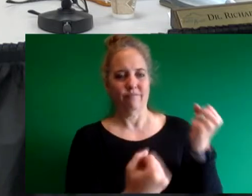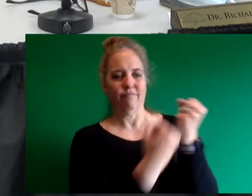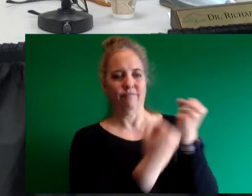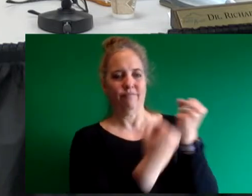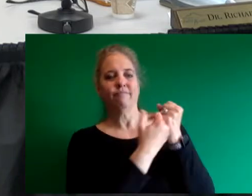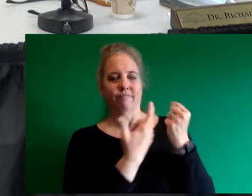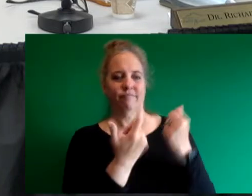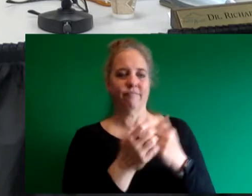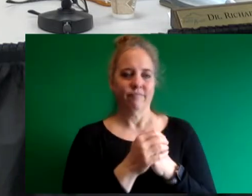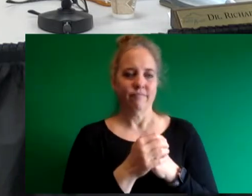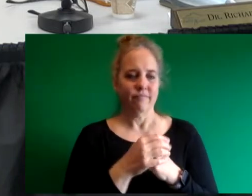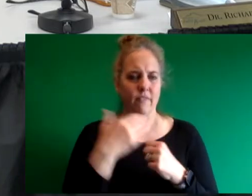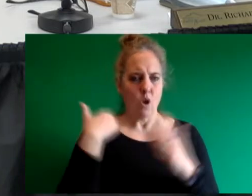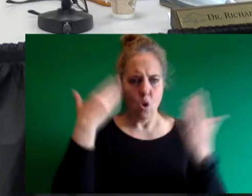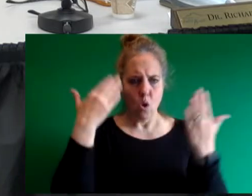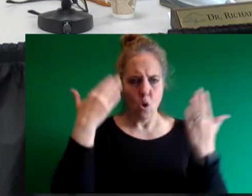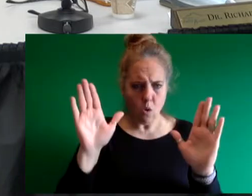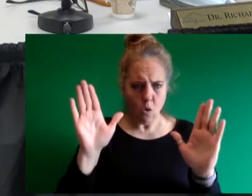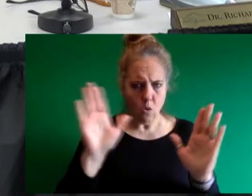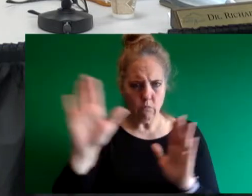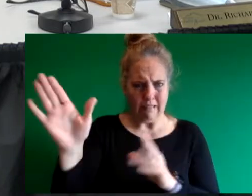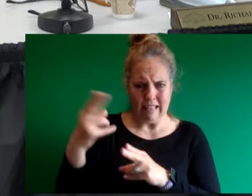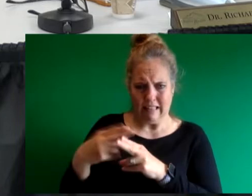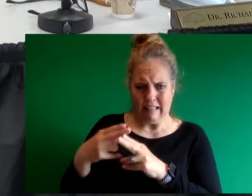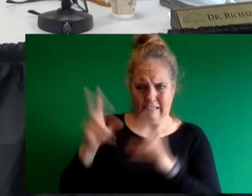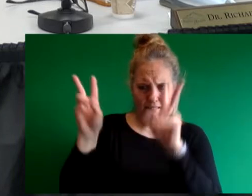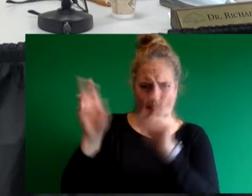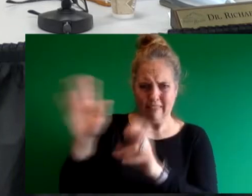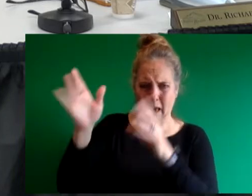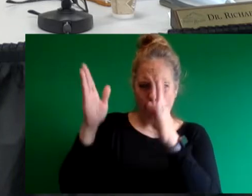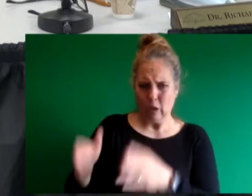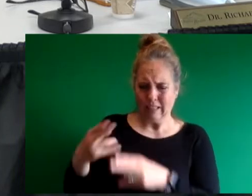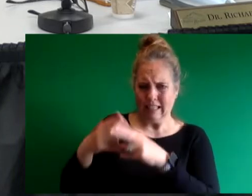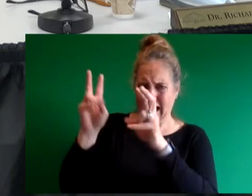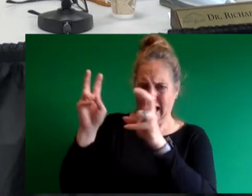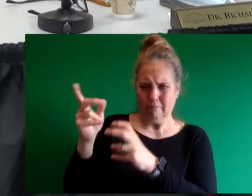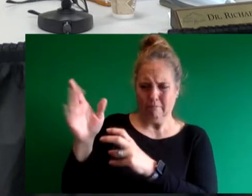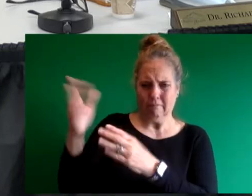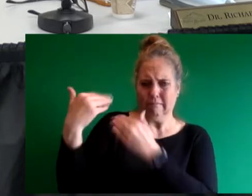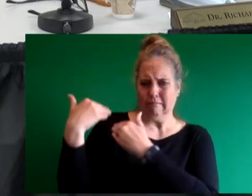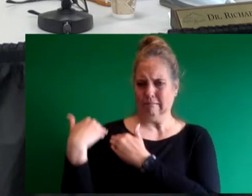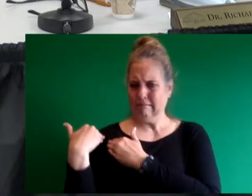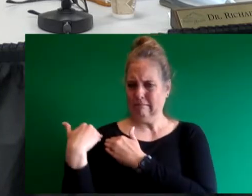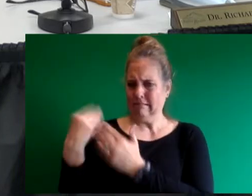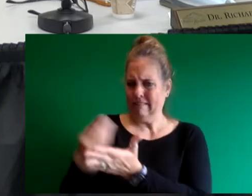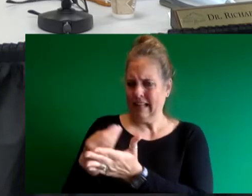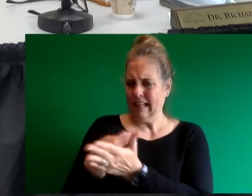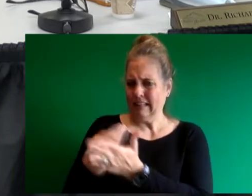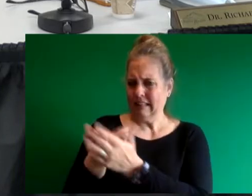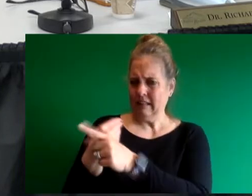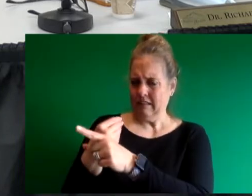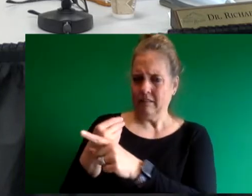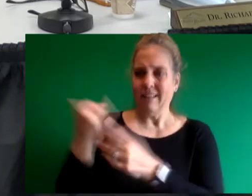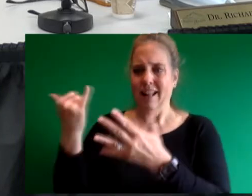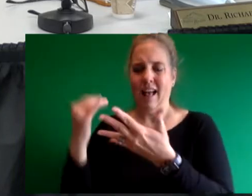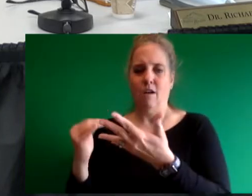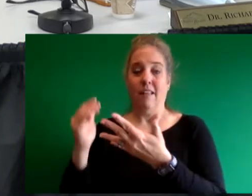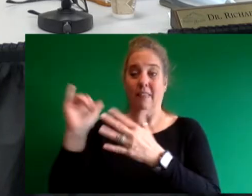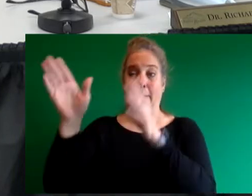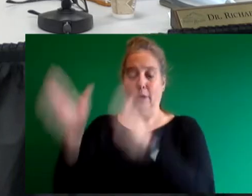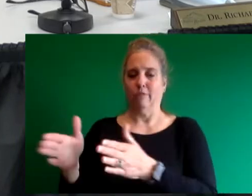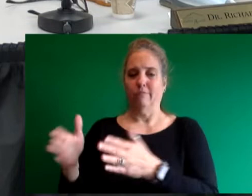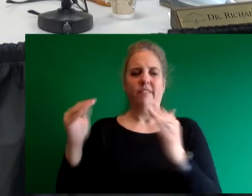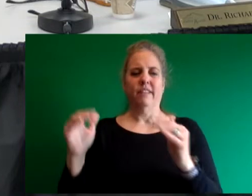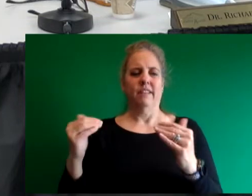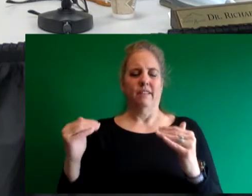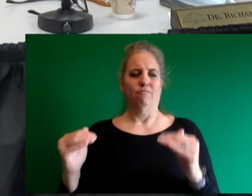chief finance officer for the county, that she was promoted to. But she also supported us many years before that. And